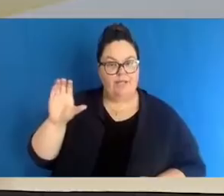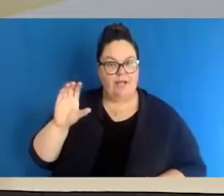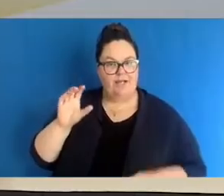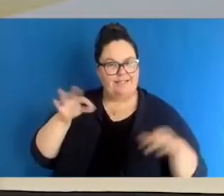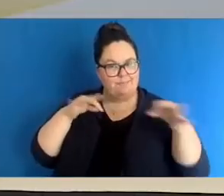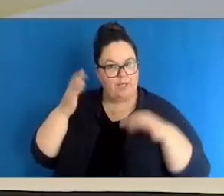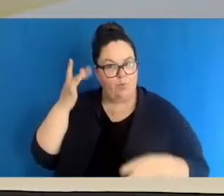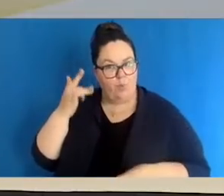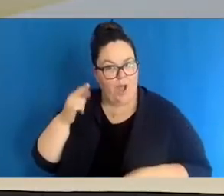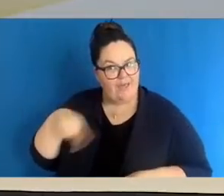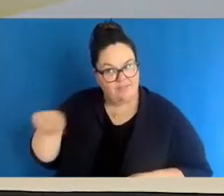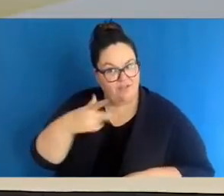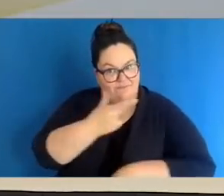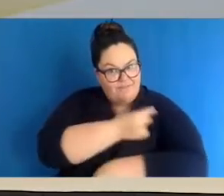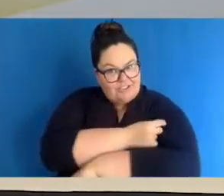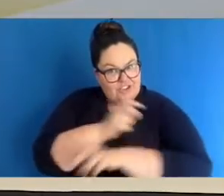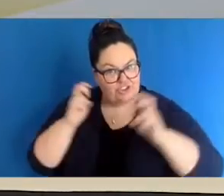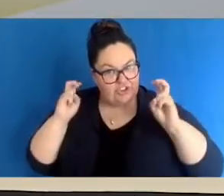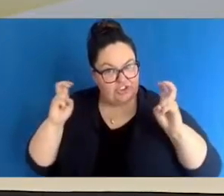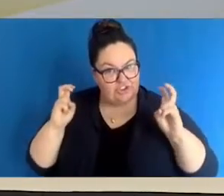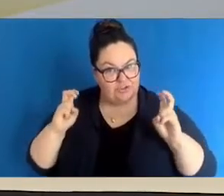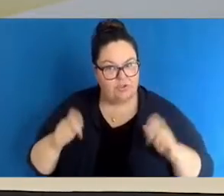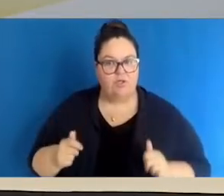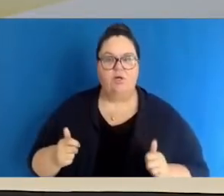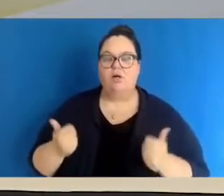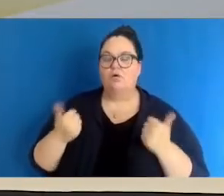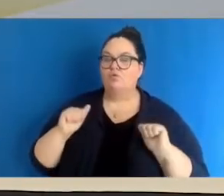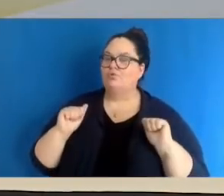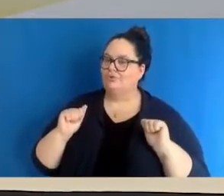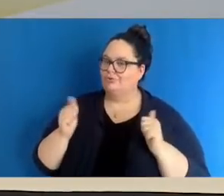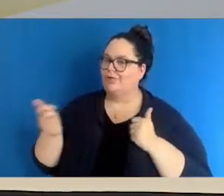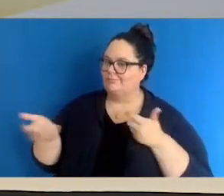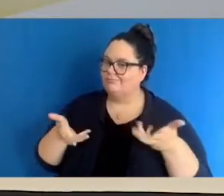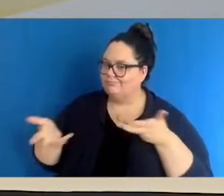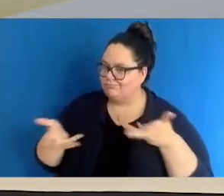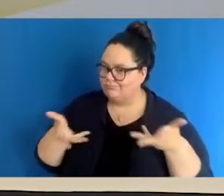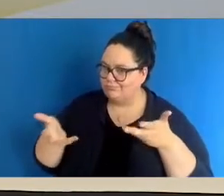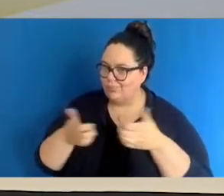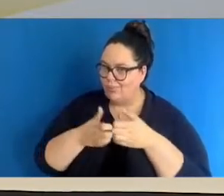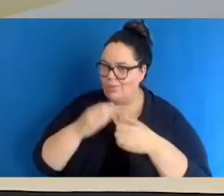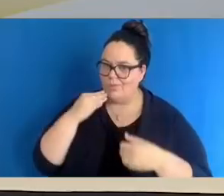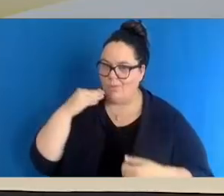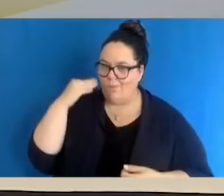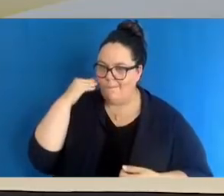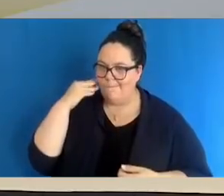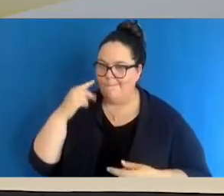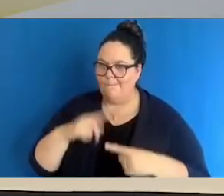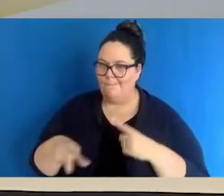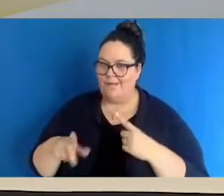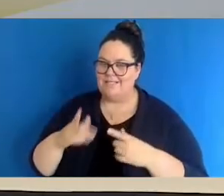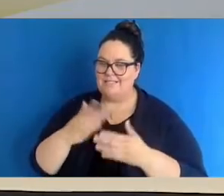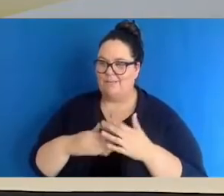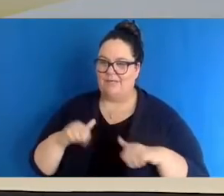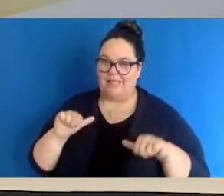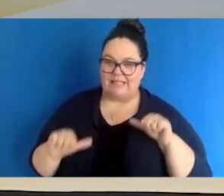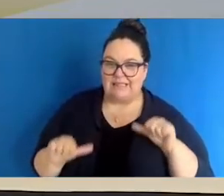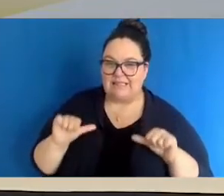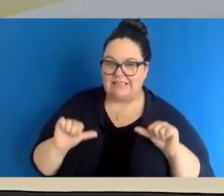why staff are not getting vaccinated? We've been trying to work with the homes, and some of it is just vaccine